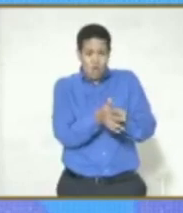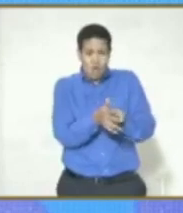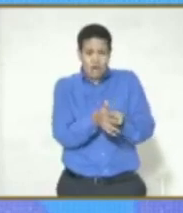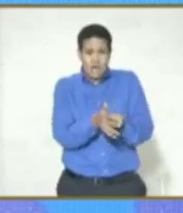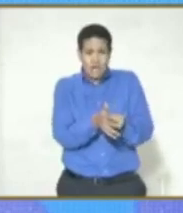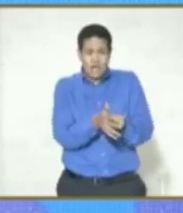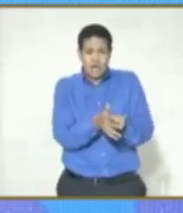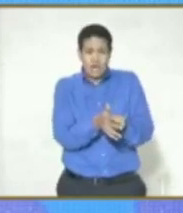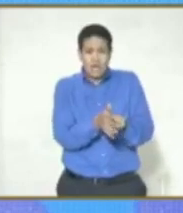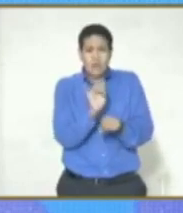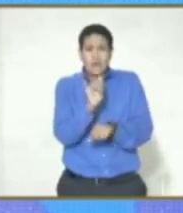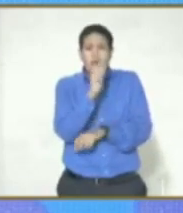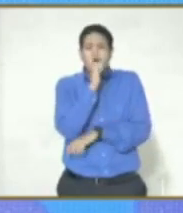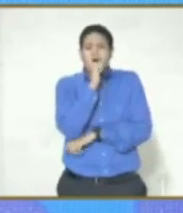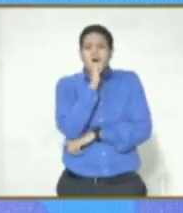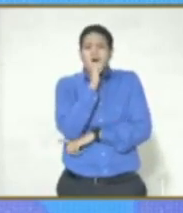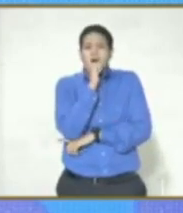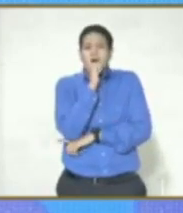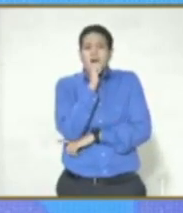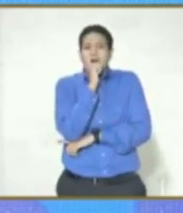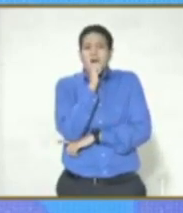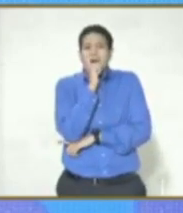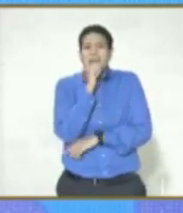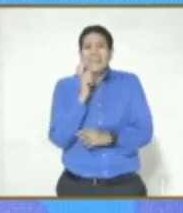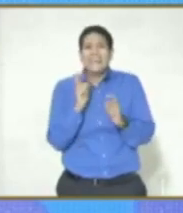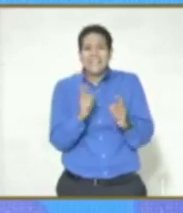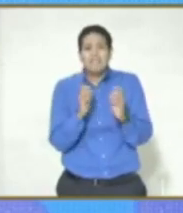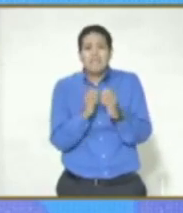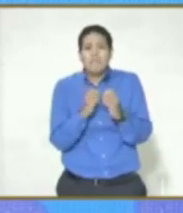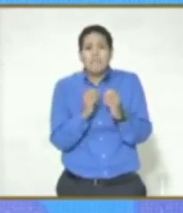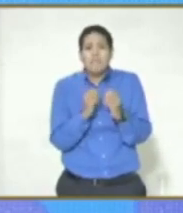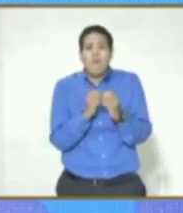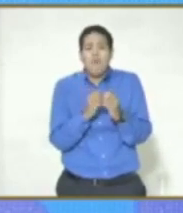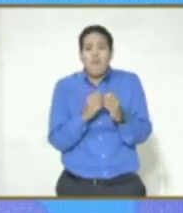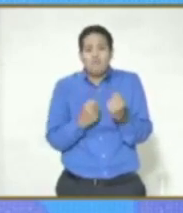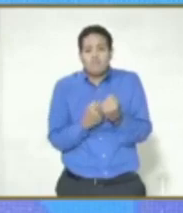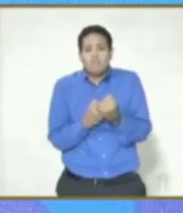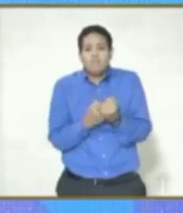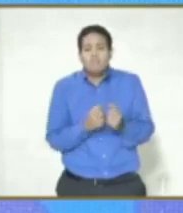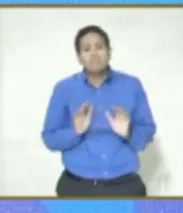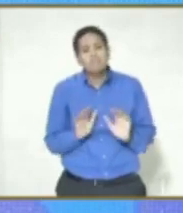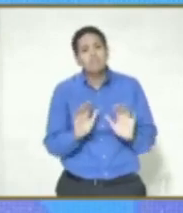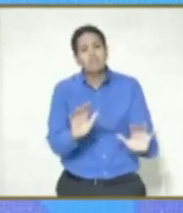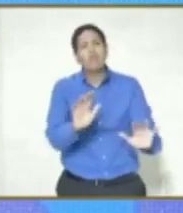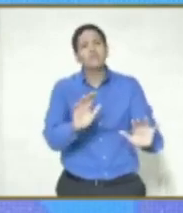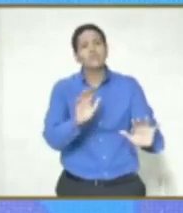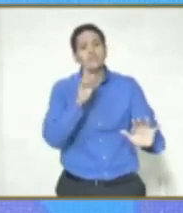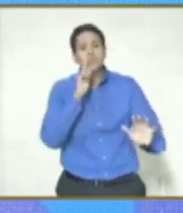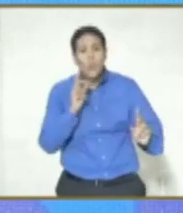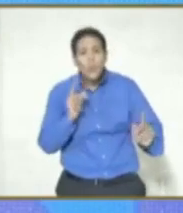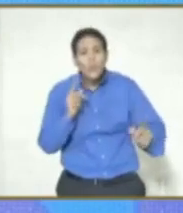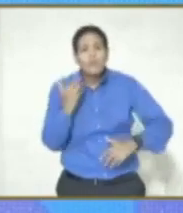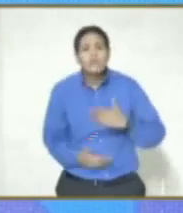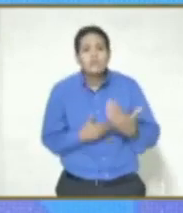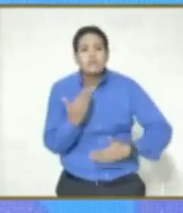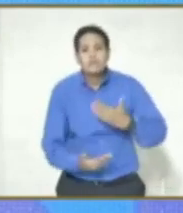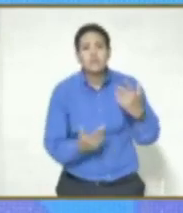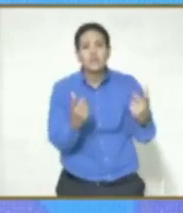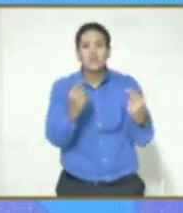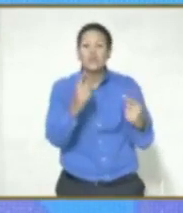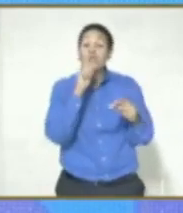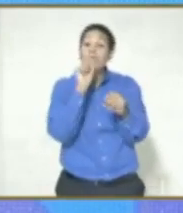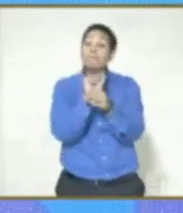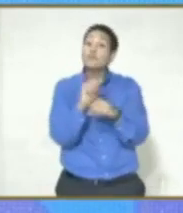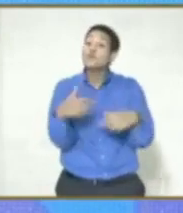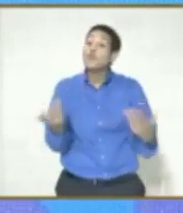put a little bit of fire in our wings so that we move expeditiously to